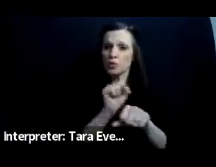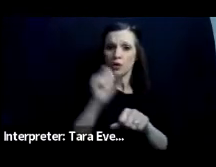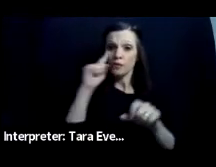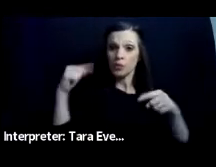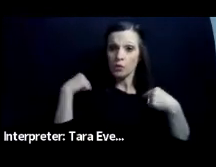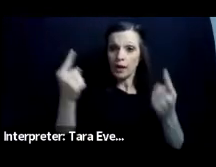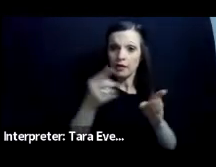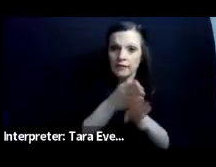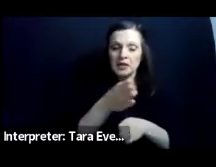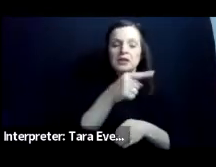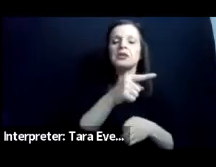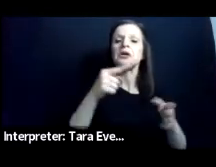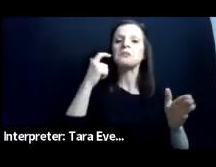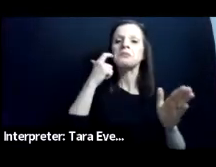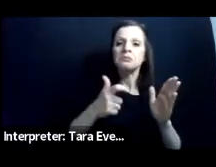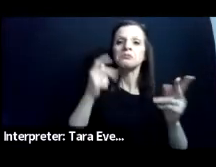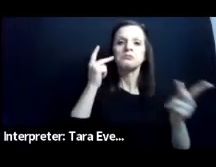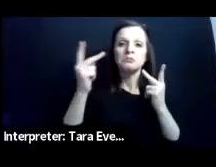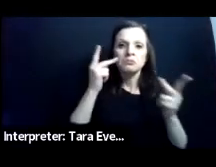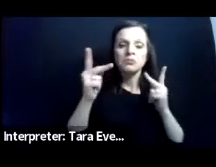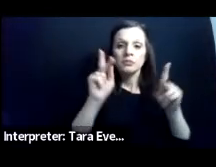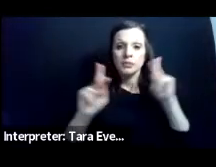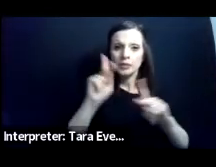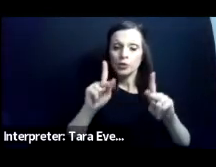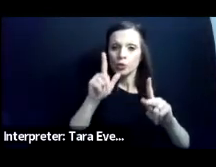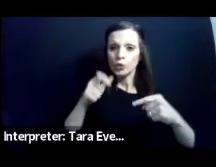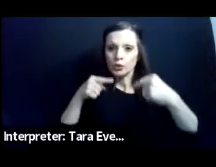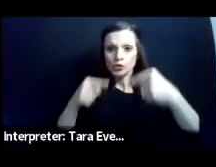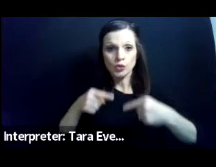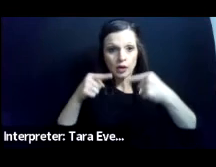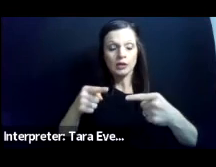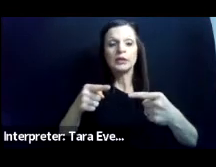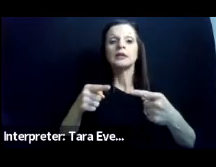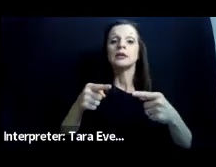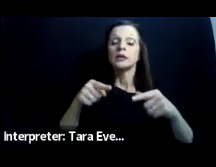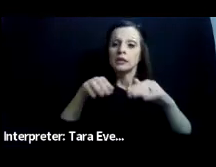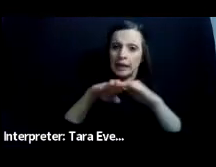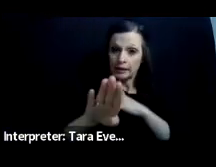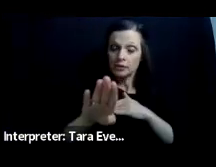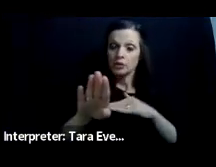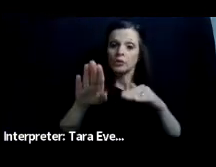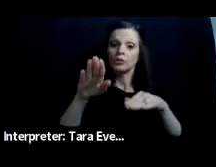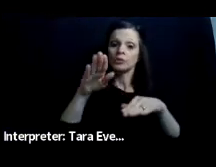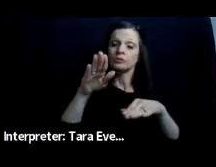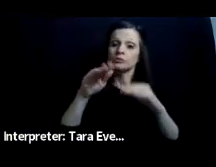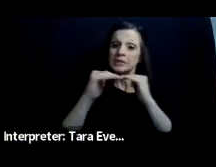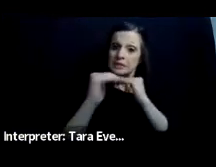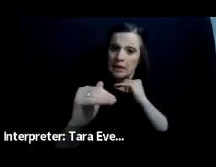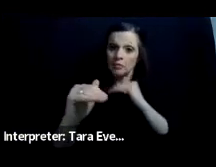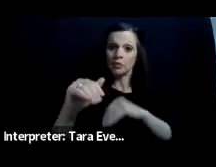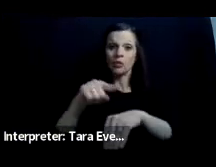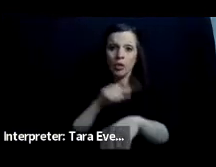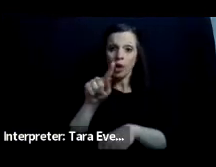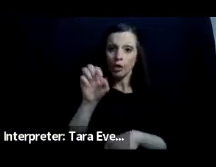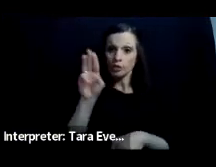seen, you know, folks that have had trouble getting into stable long-term recovery. And so they reach a point, it's like, well, treatment just doesn't work.